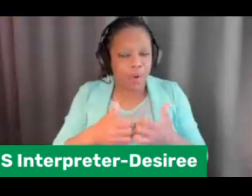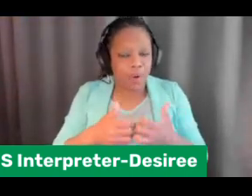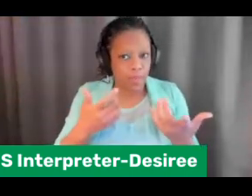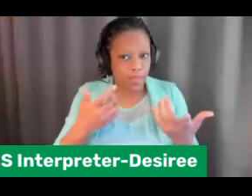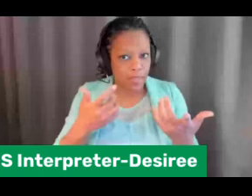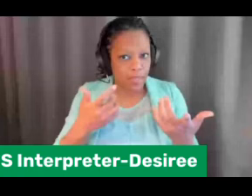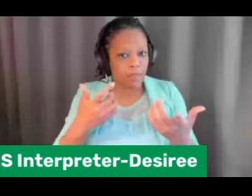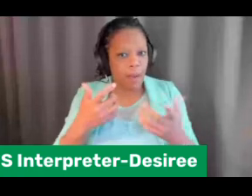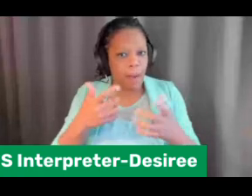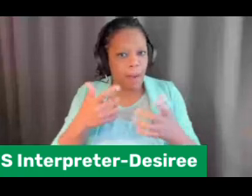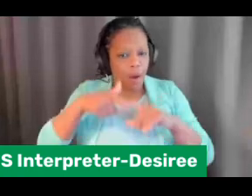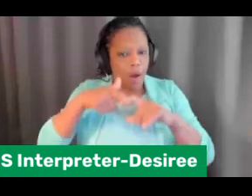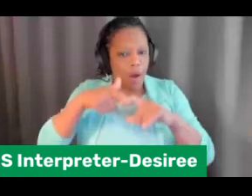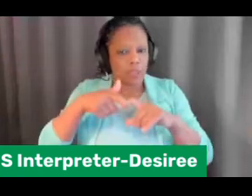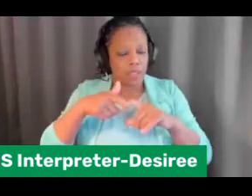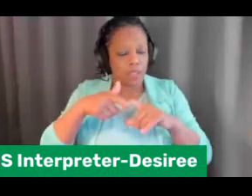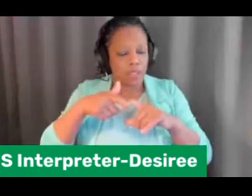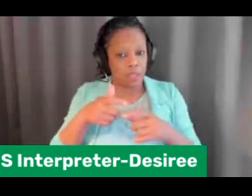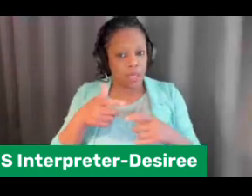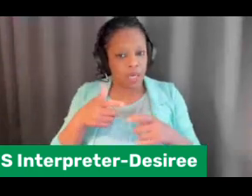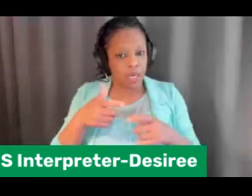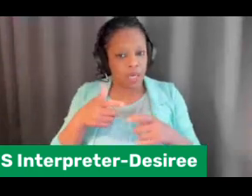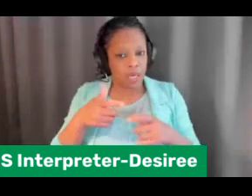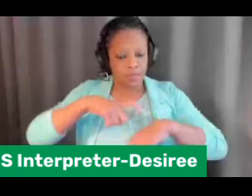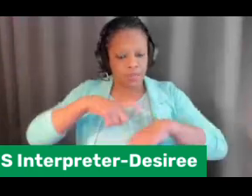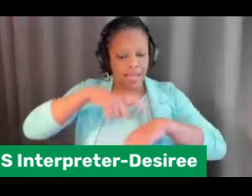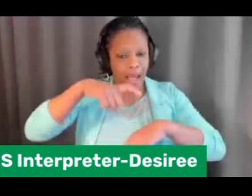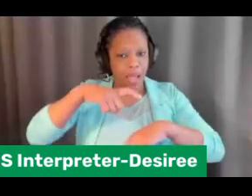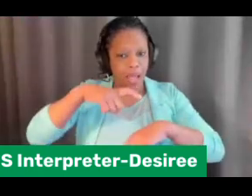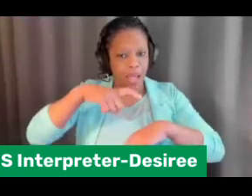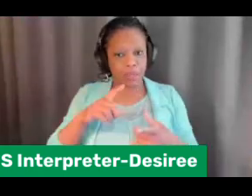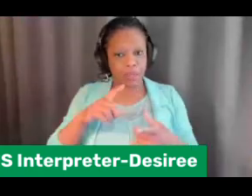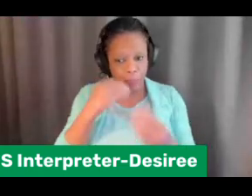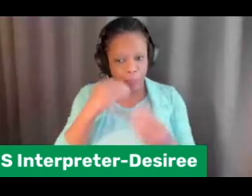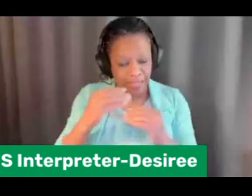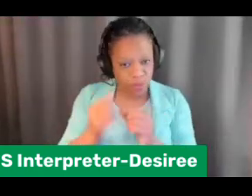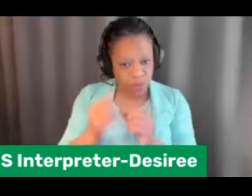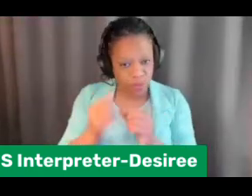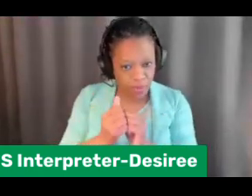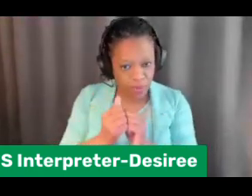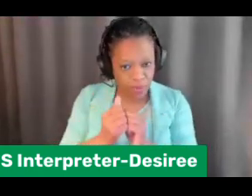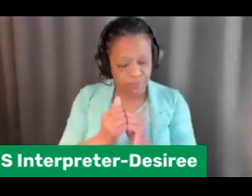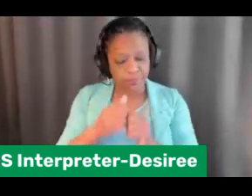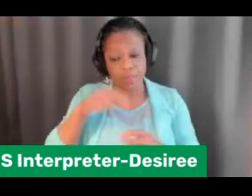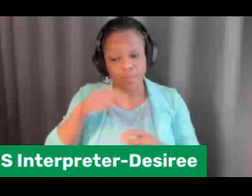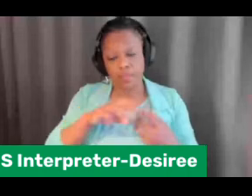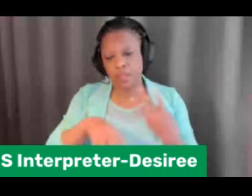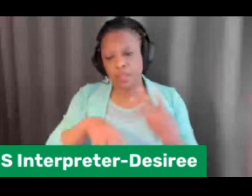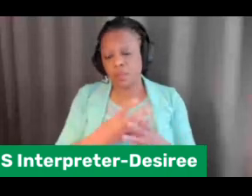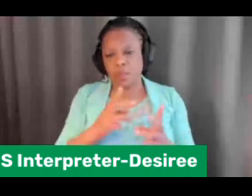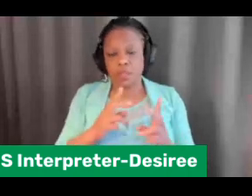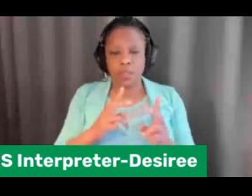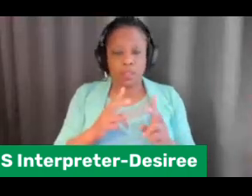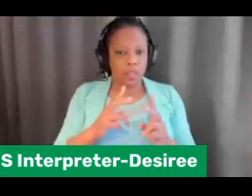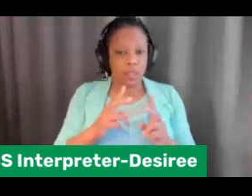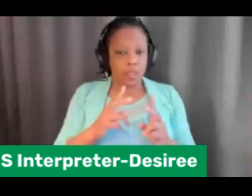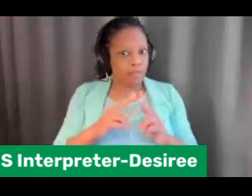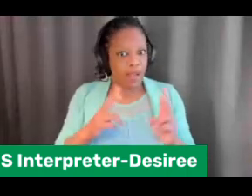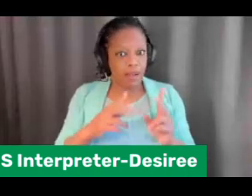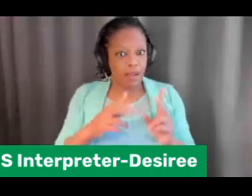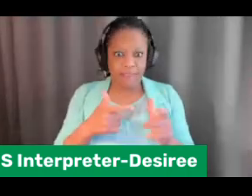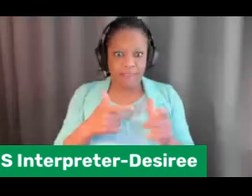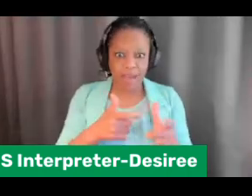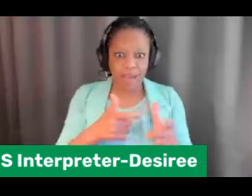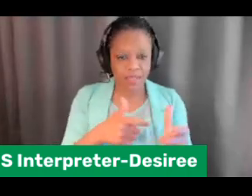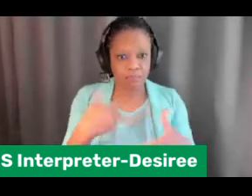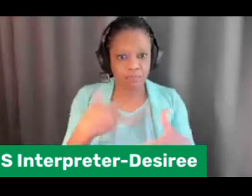break bread together? In the fast-paced world we live in today, and I'm not talking about a nuclear family here, y'all. What I